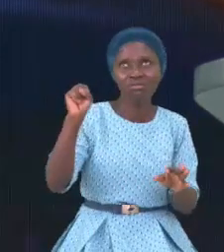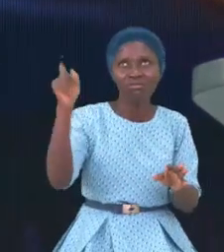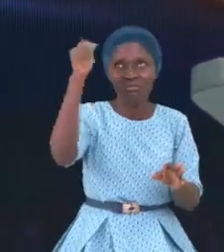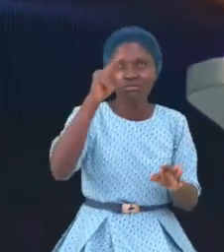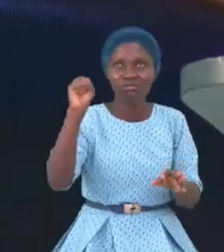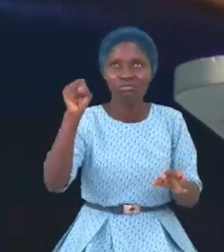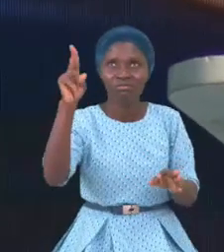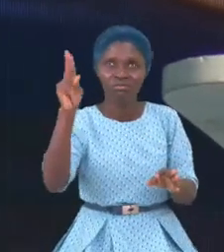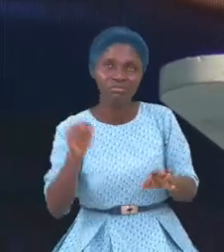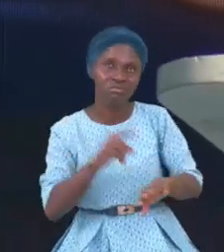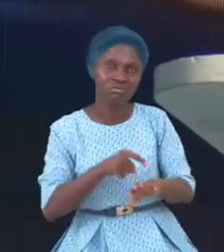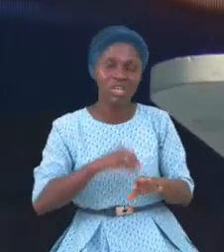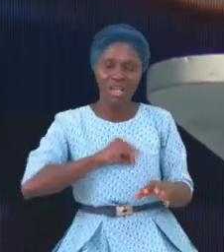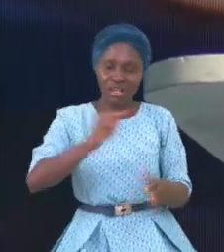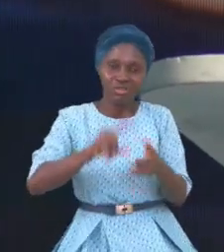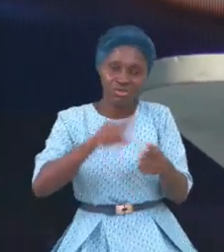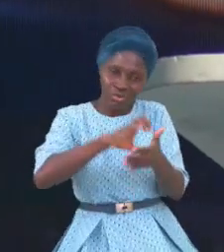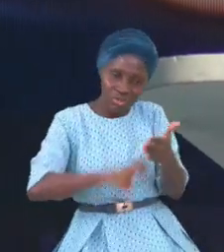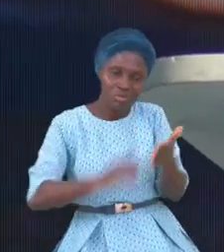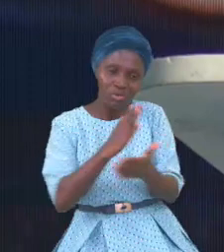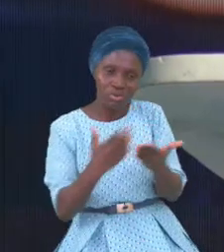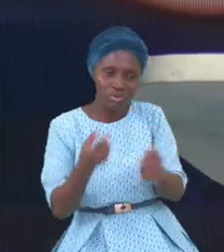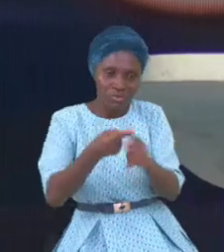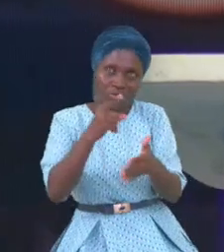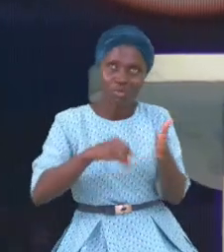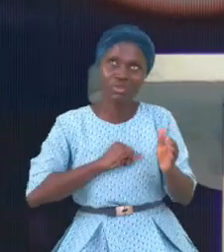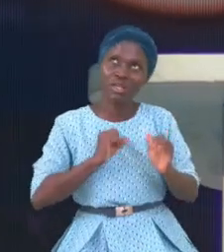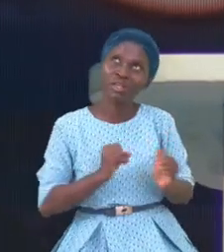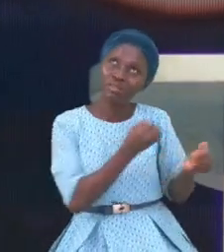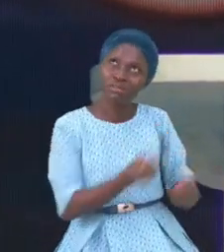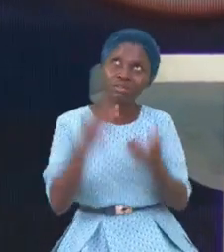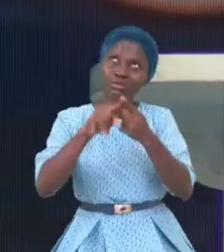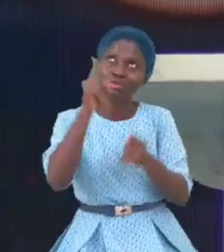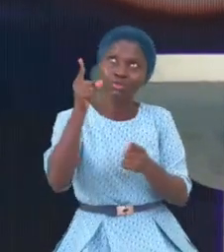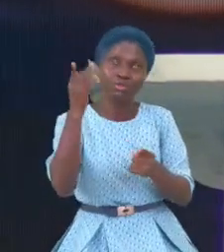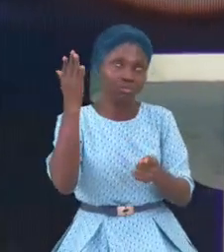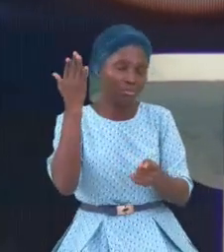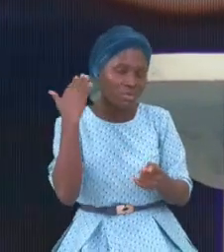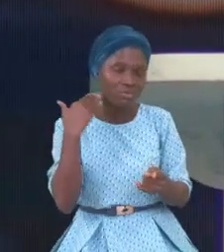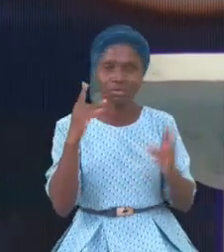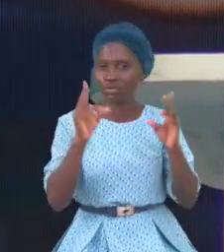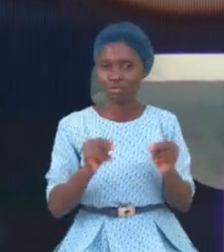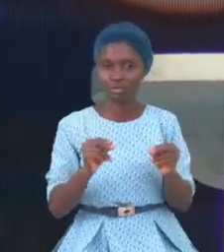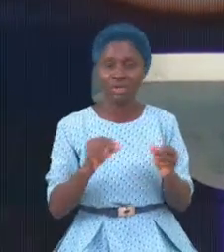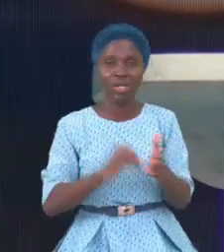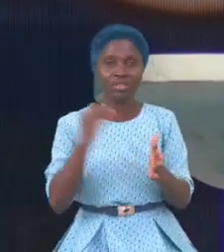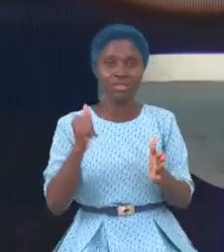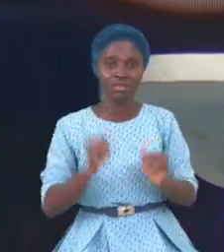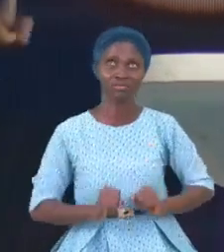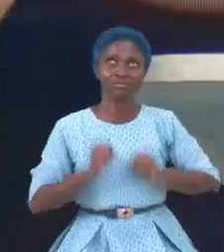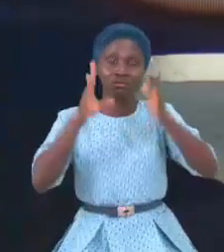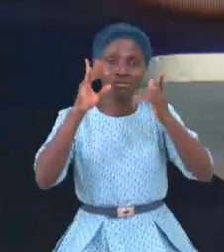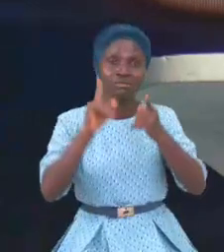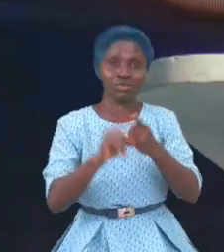take something away from what I've sacrificed. Is submission to the Lord for life, all through your life, whatever.